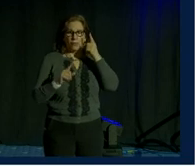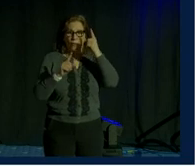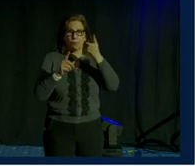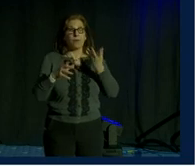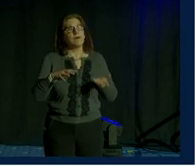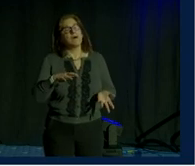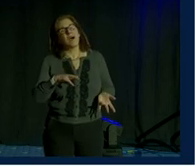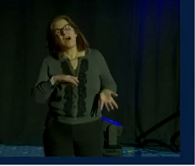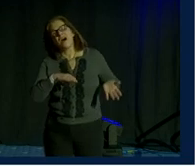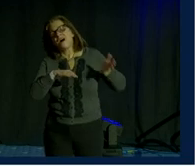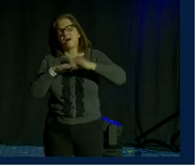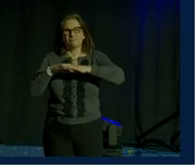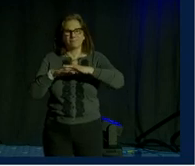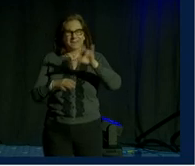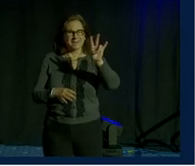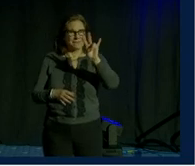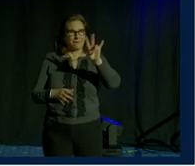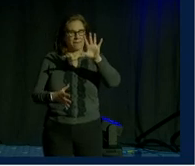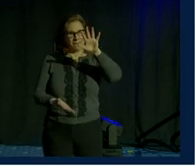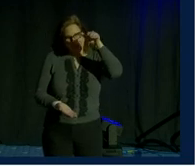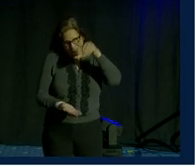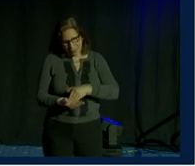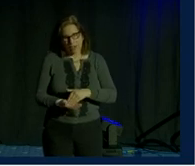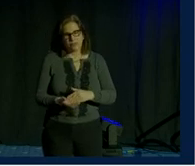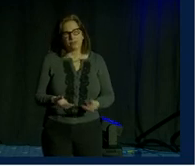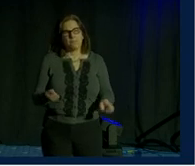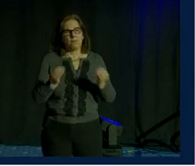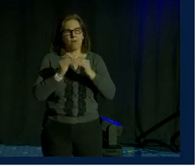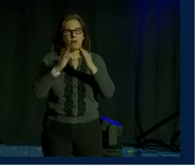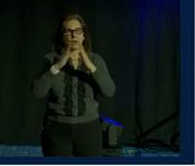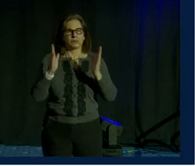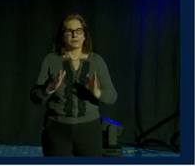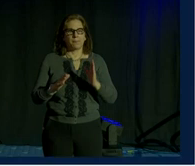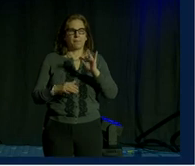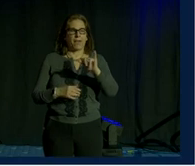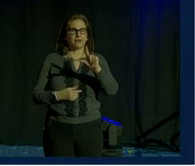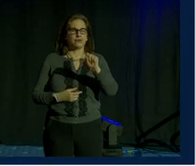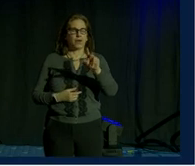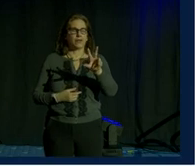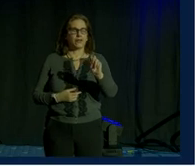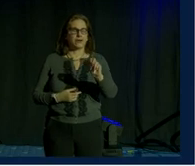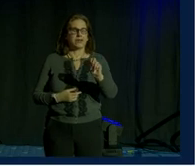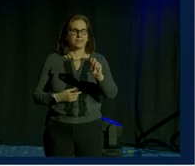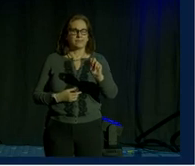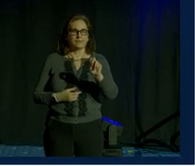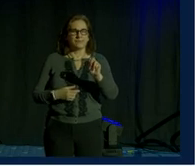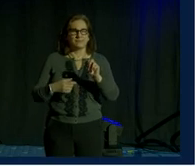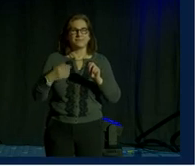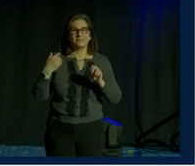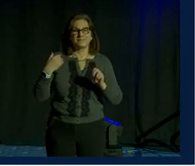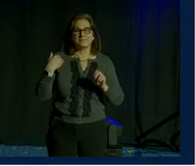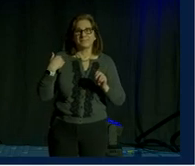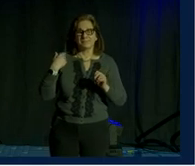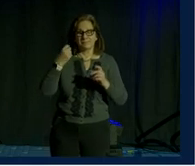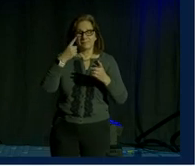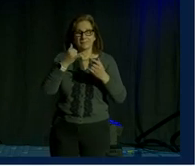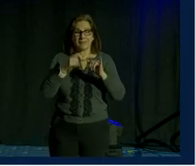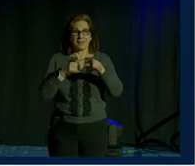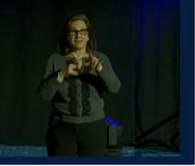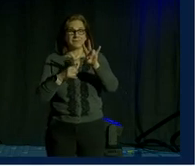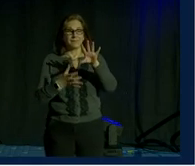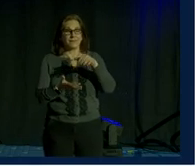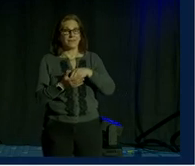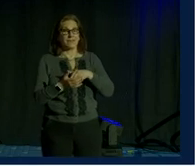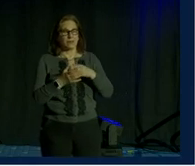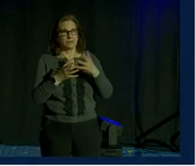units by 2030, with 75% of them accessible in activity centers or near transit, and